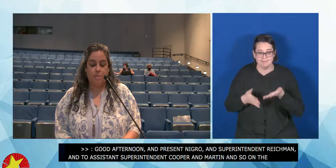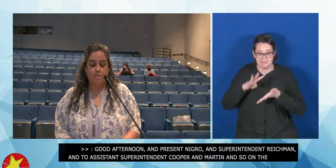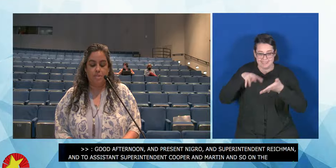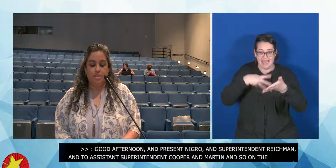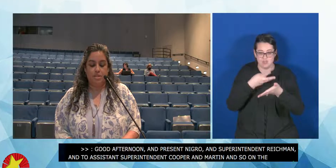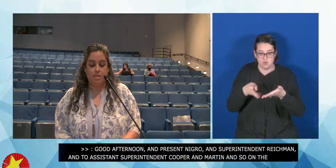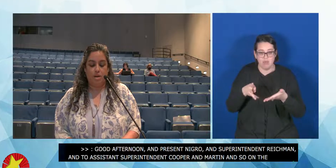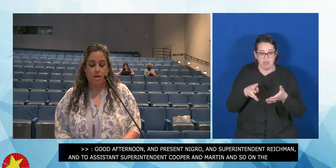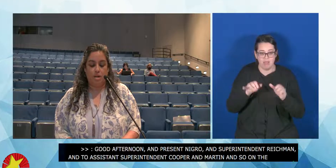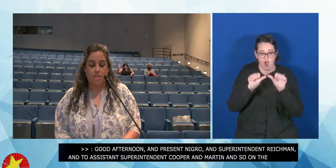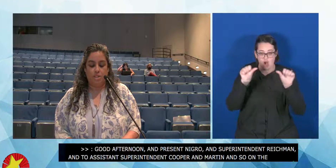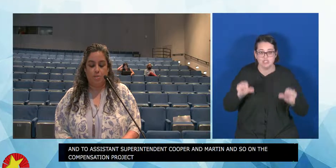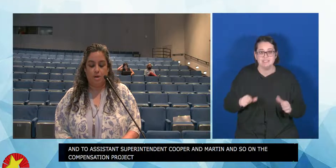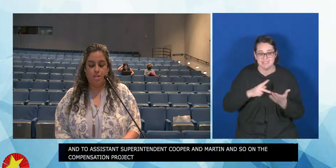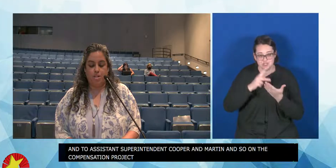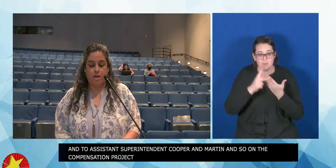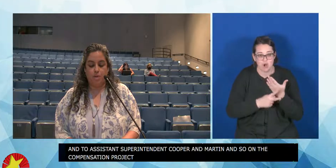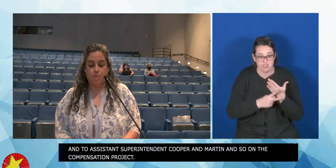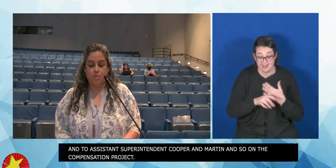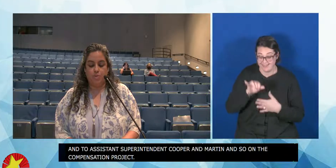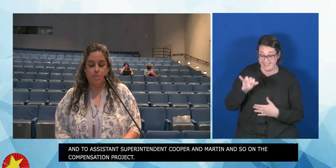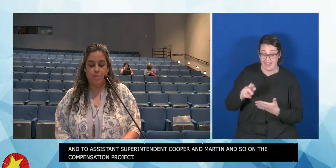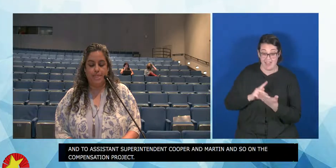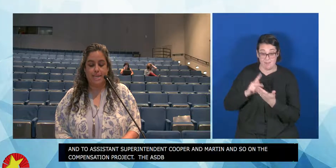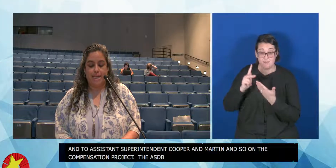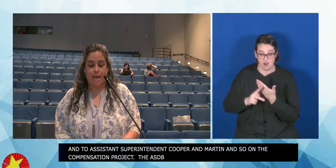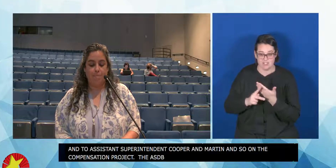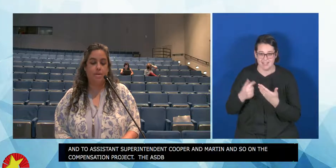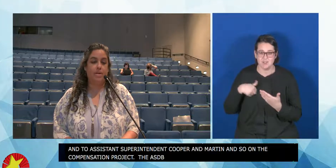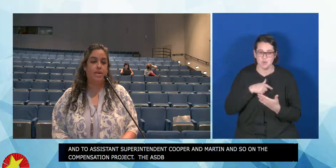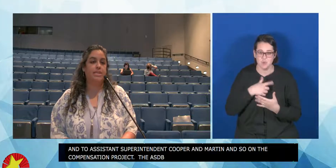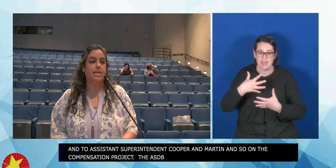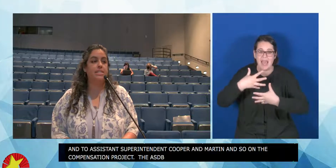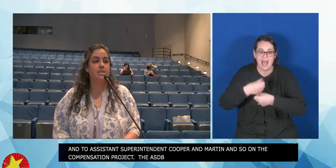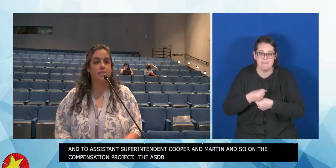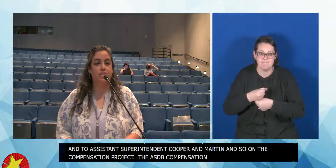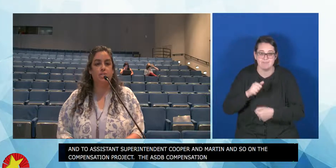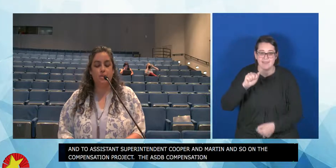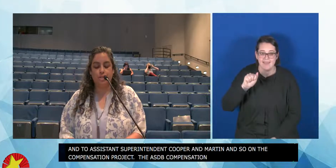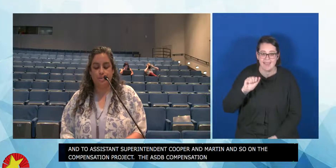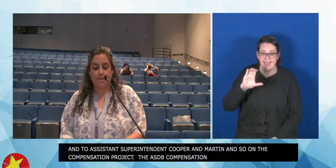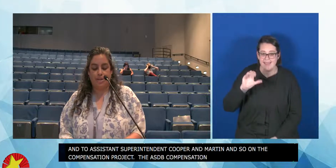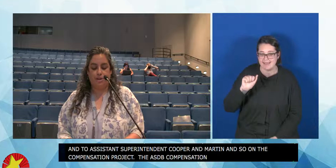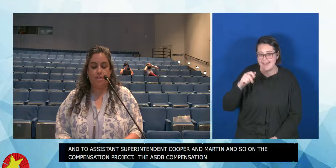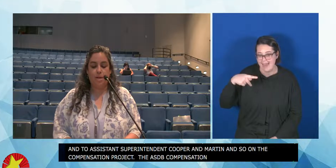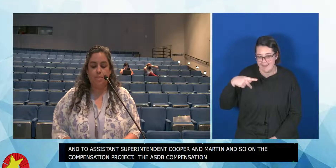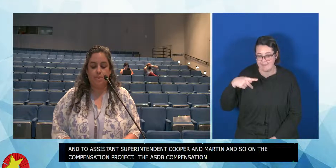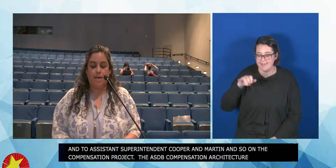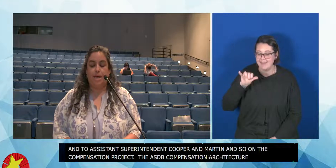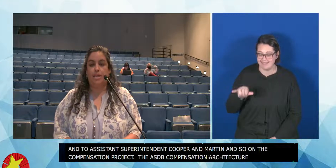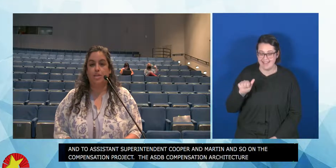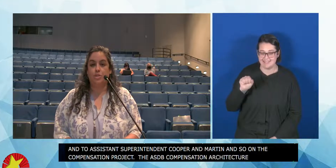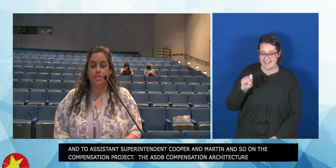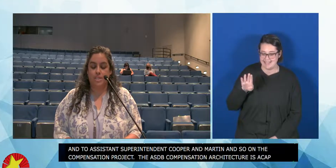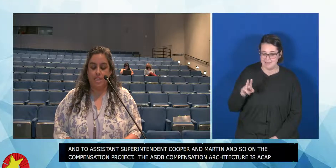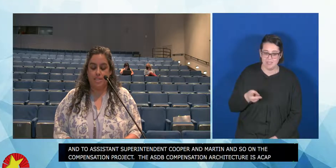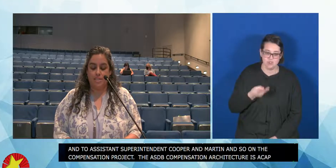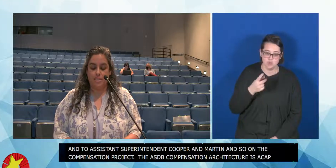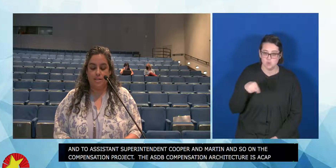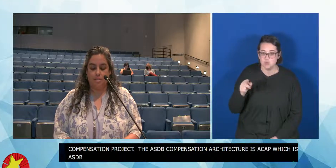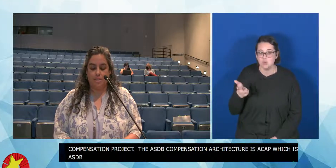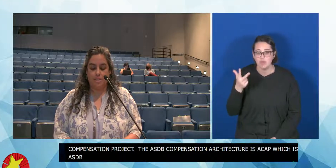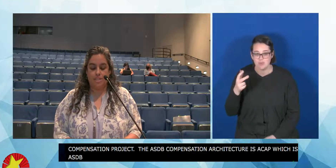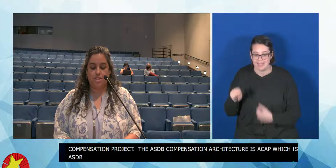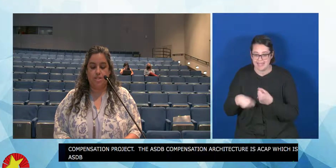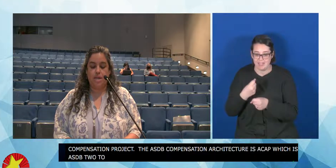ASDB compensation architecture project, also referred to as ACAP, is ASDB's 2 to 3 year plan in addressing the